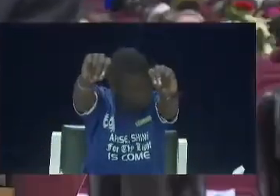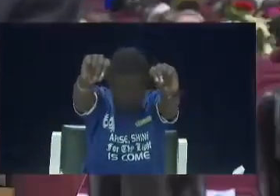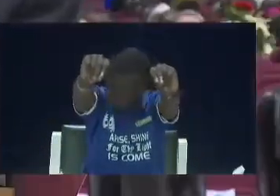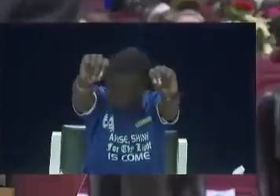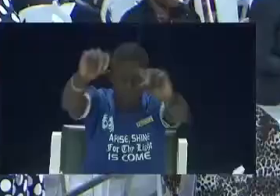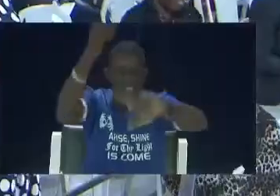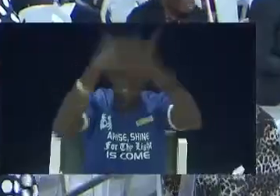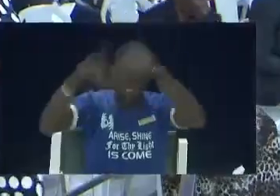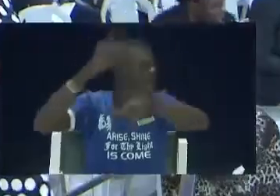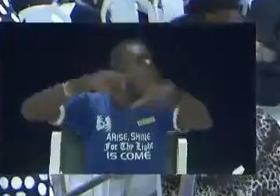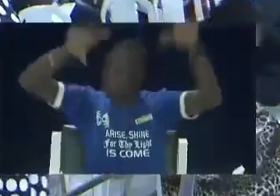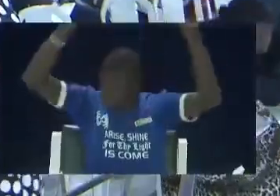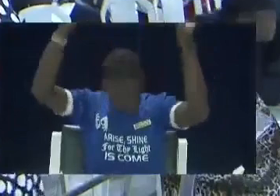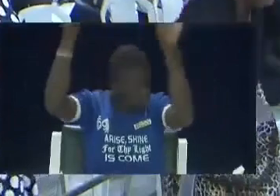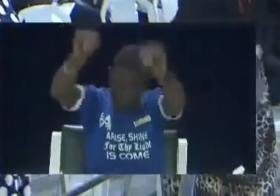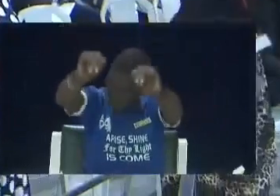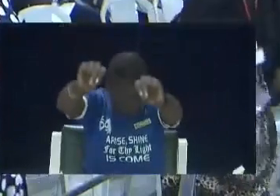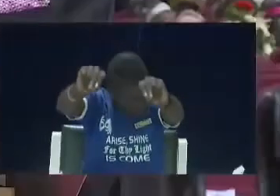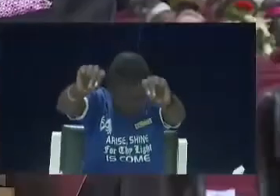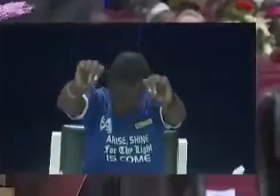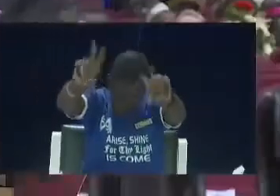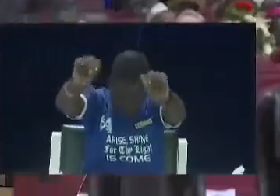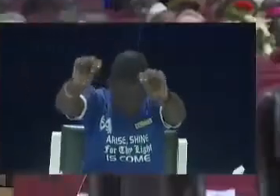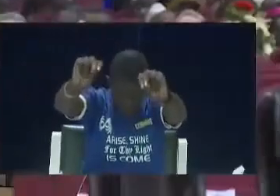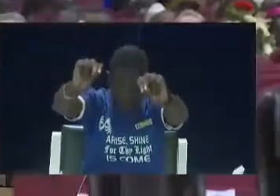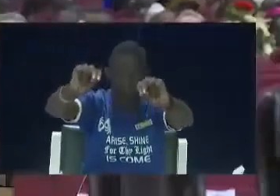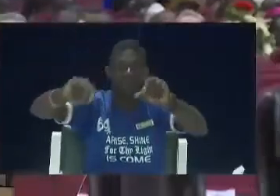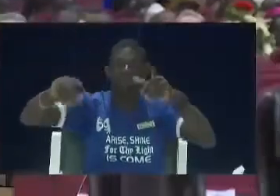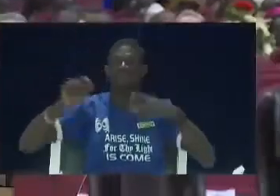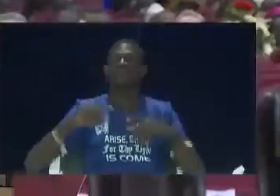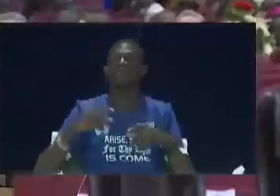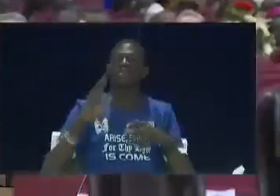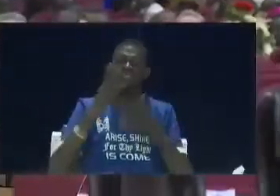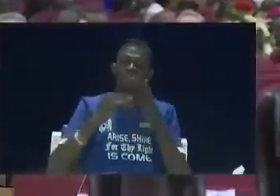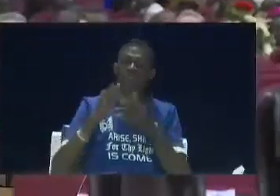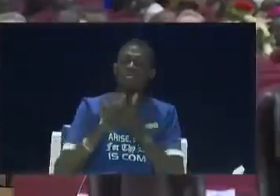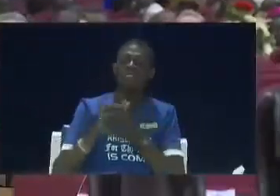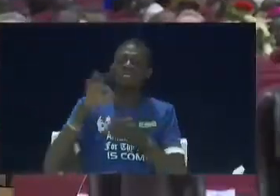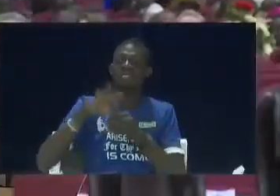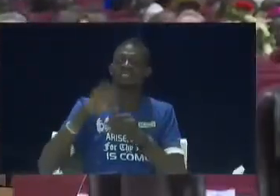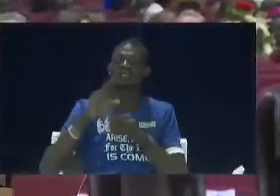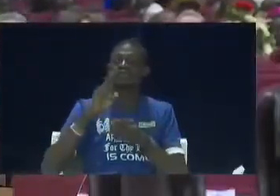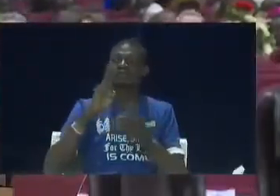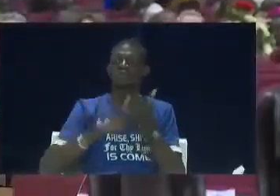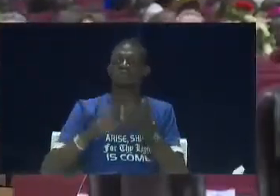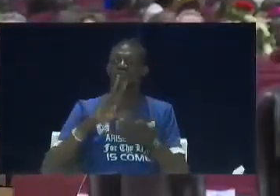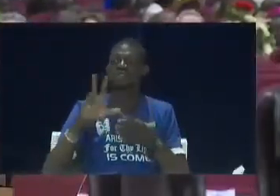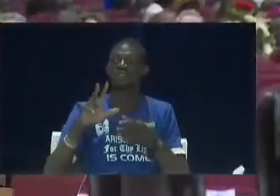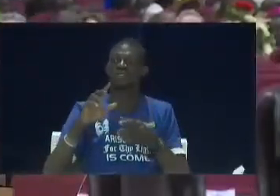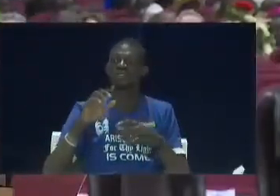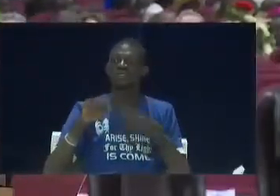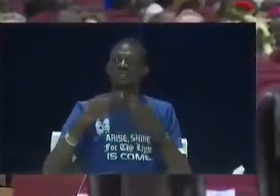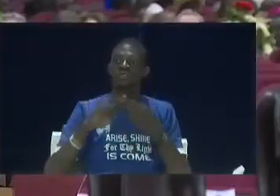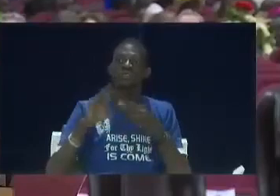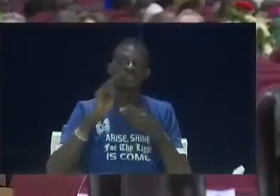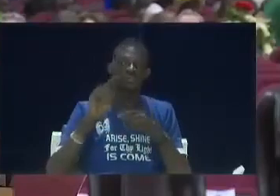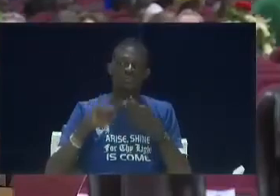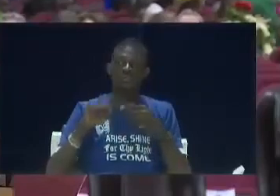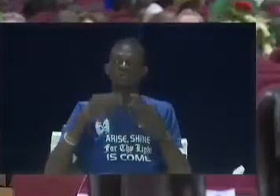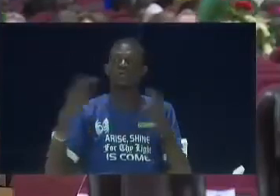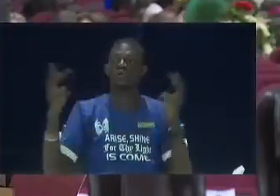Let it be louder. Some people are saying election 2023, Nigeria is going to go to